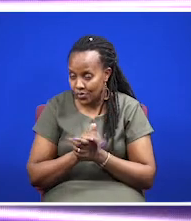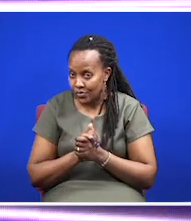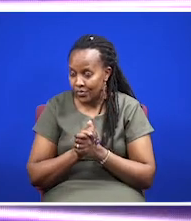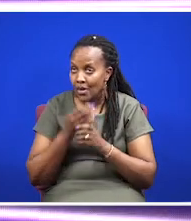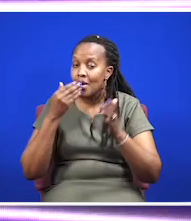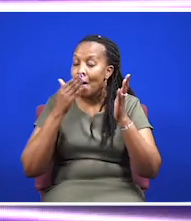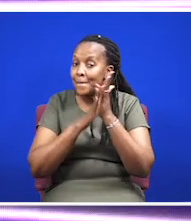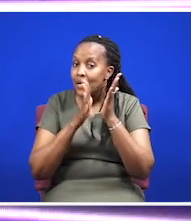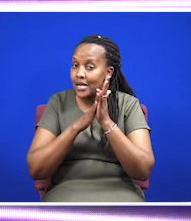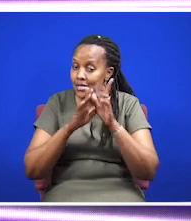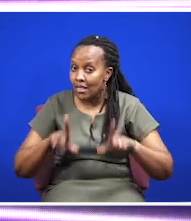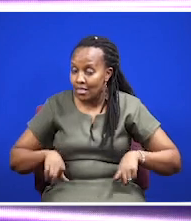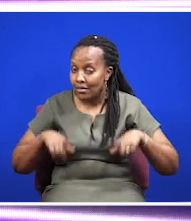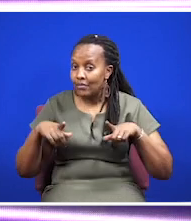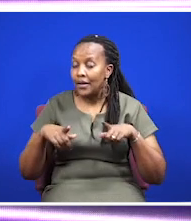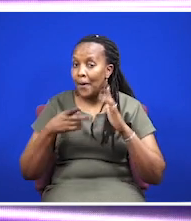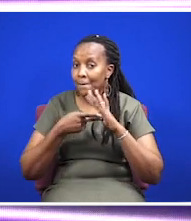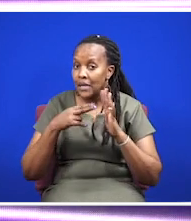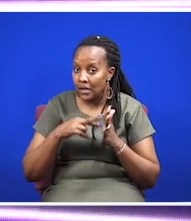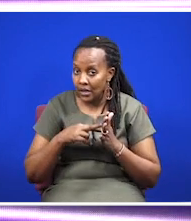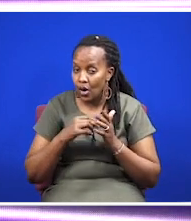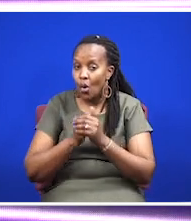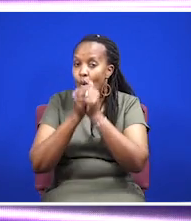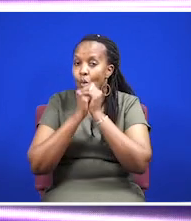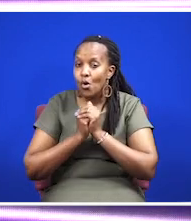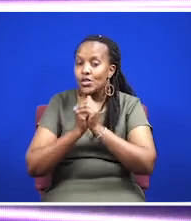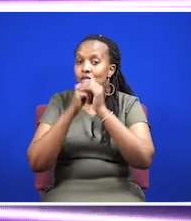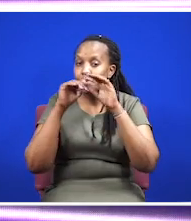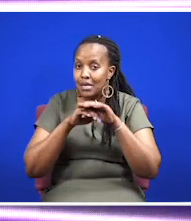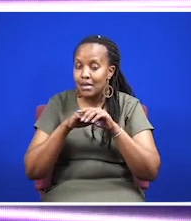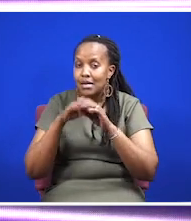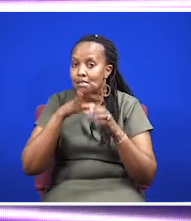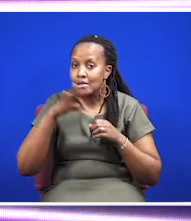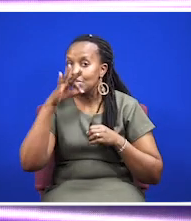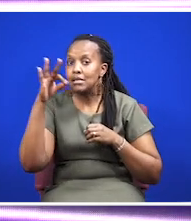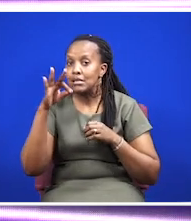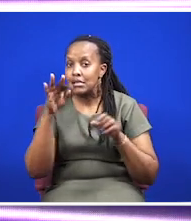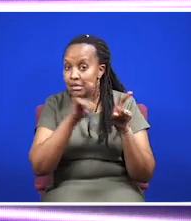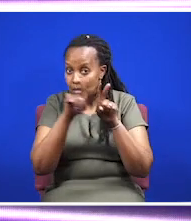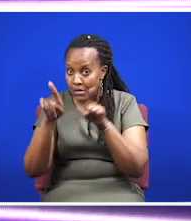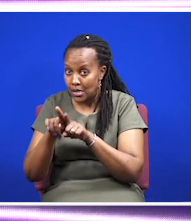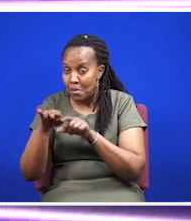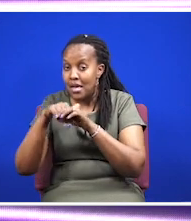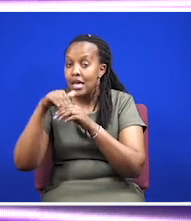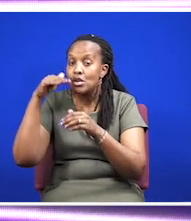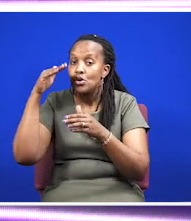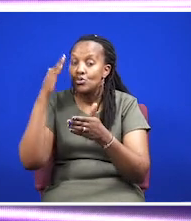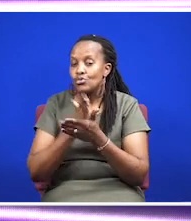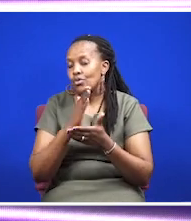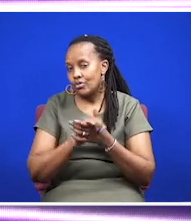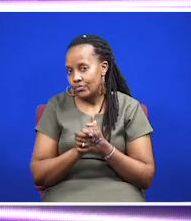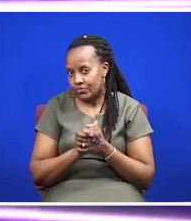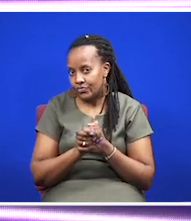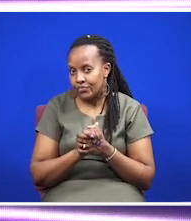Jesus taught: worship in spirit, but also in truth, in genuineness, in